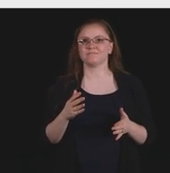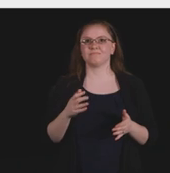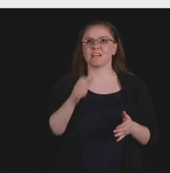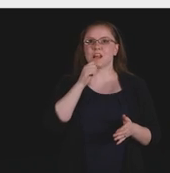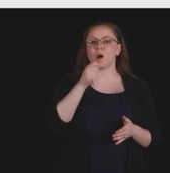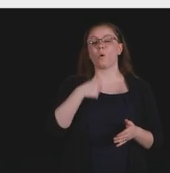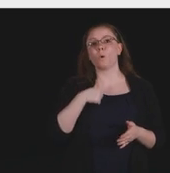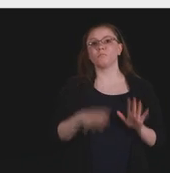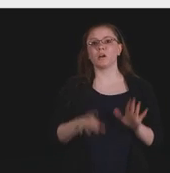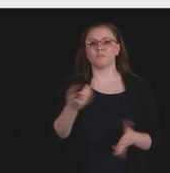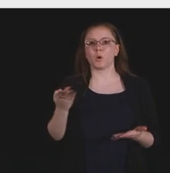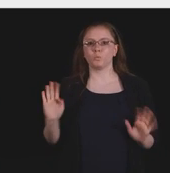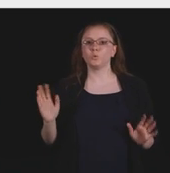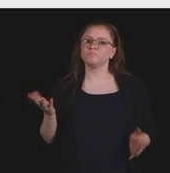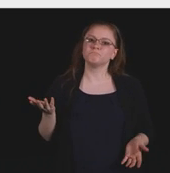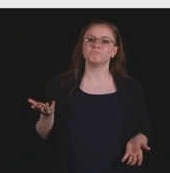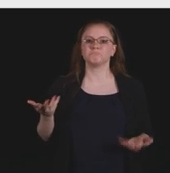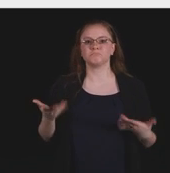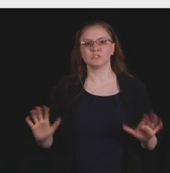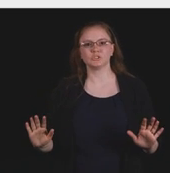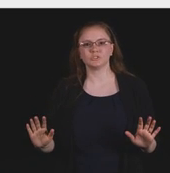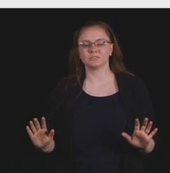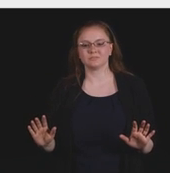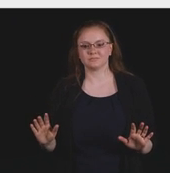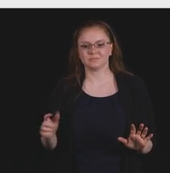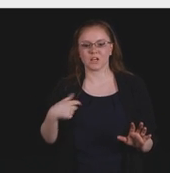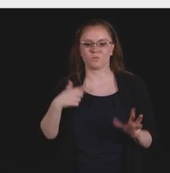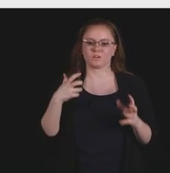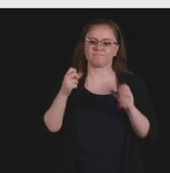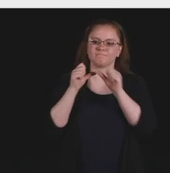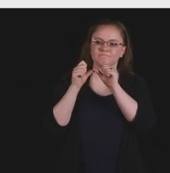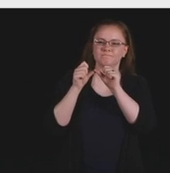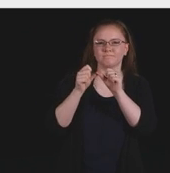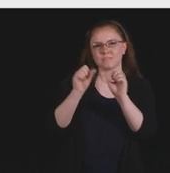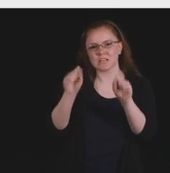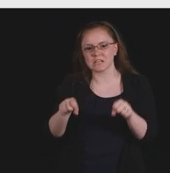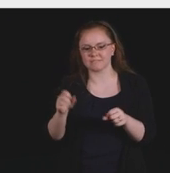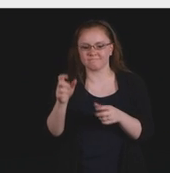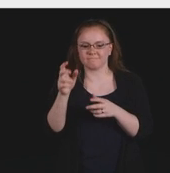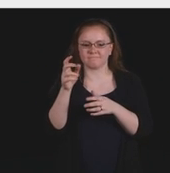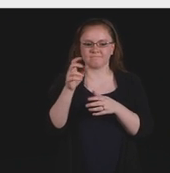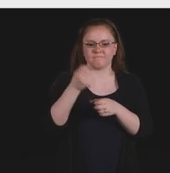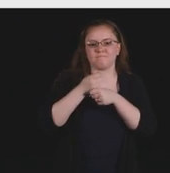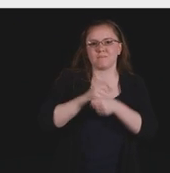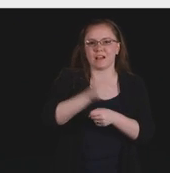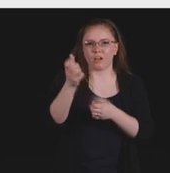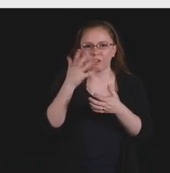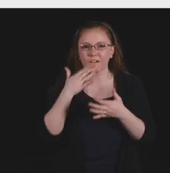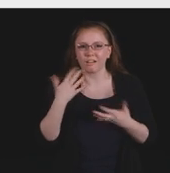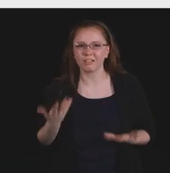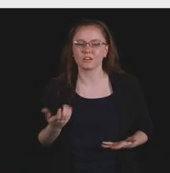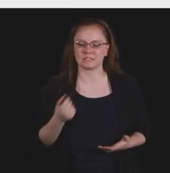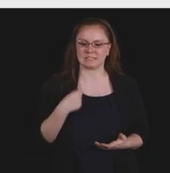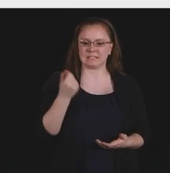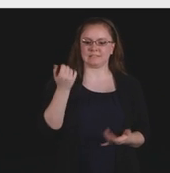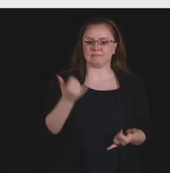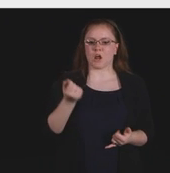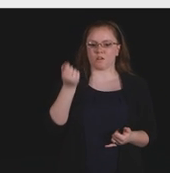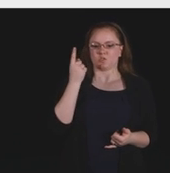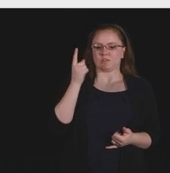colors, understanding the chemistry of this blue? When we substituted iron for manganese, we